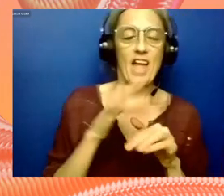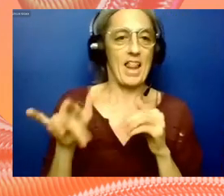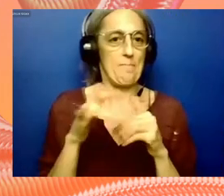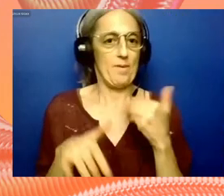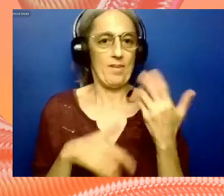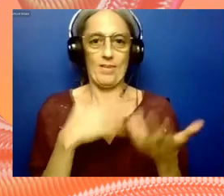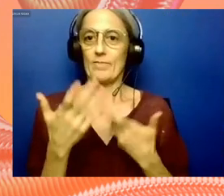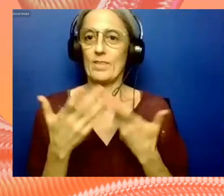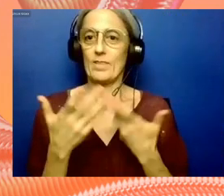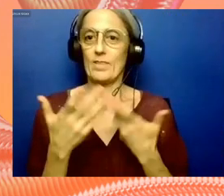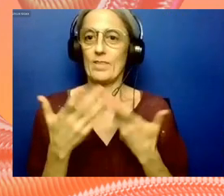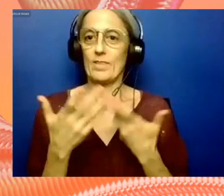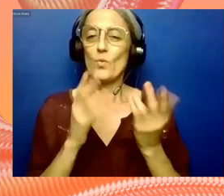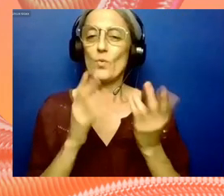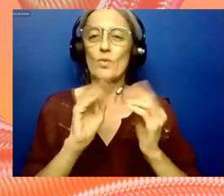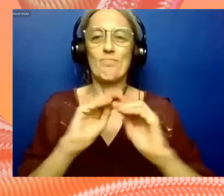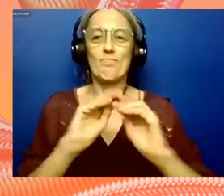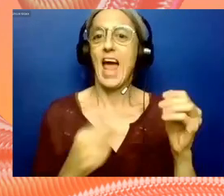Chani, thank you.